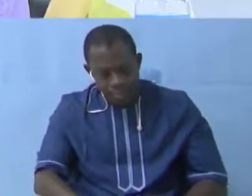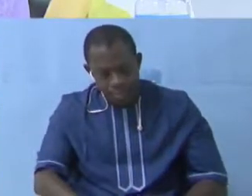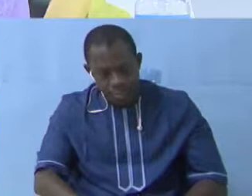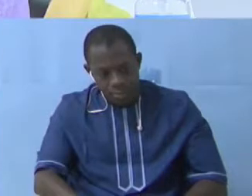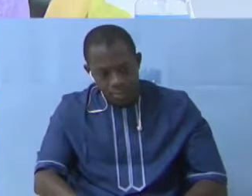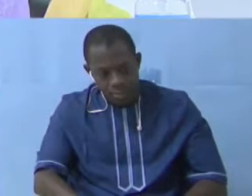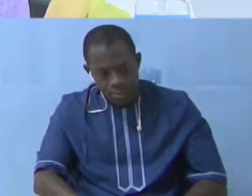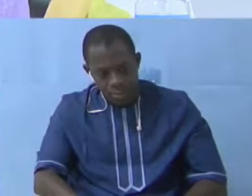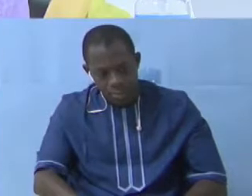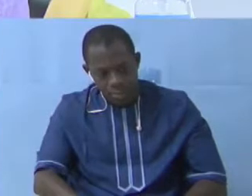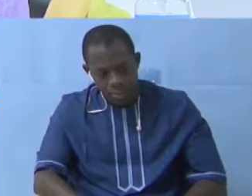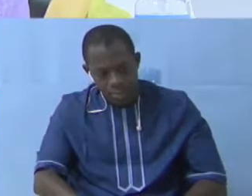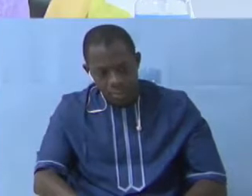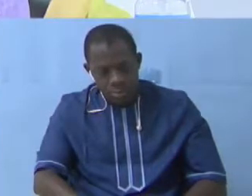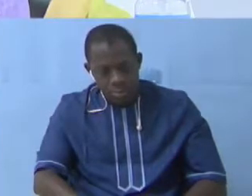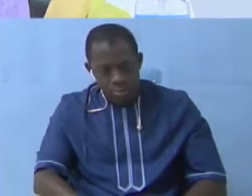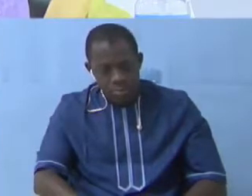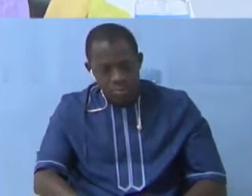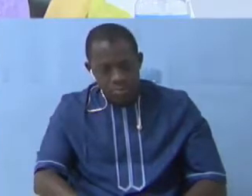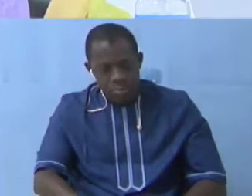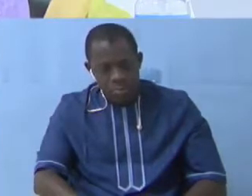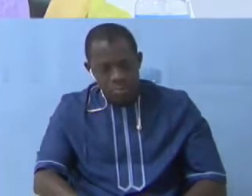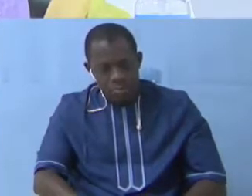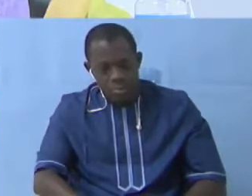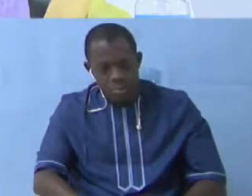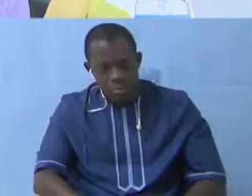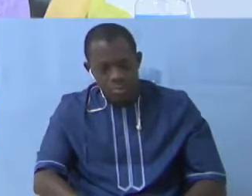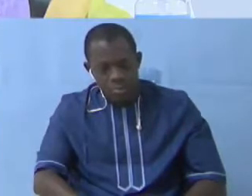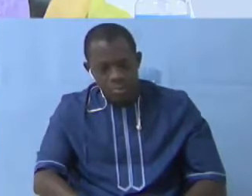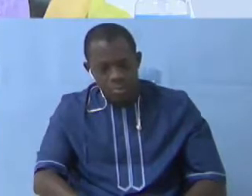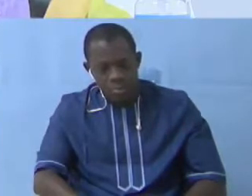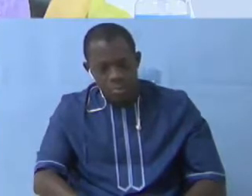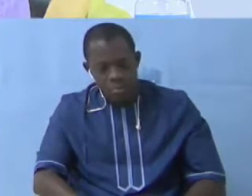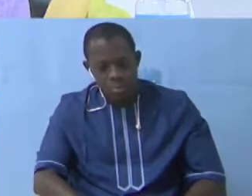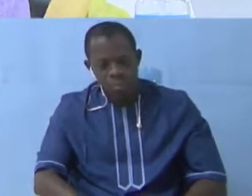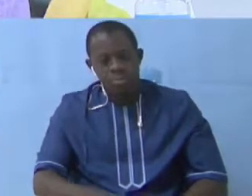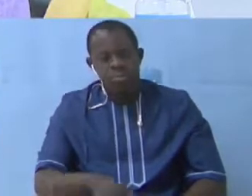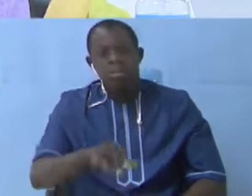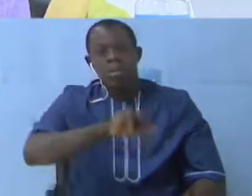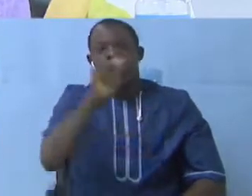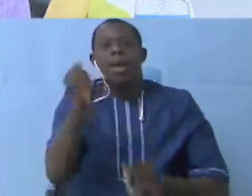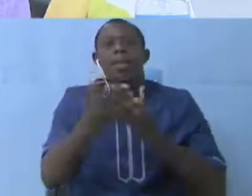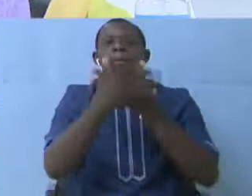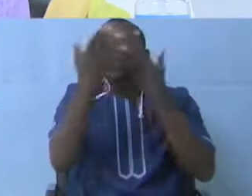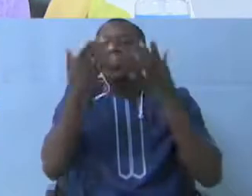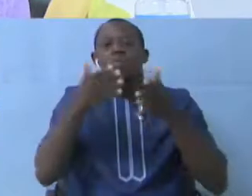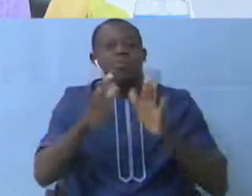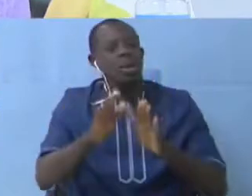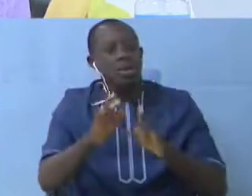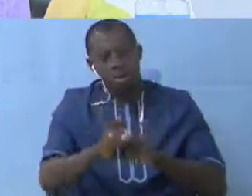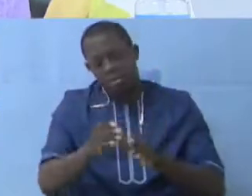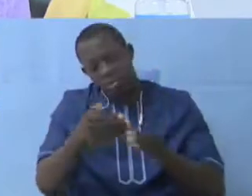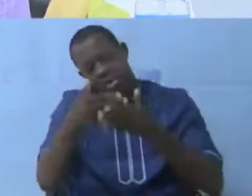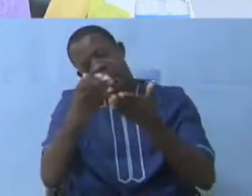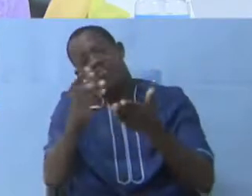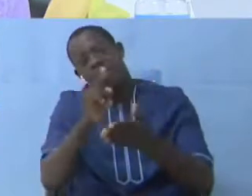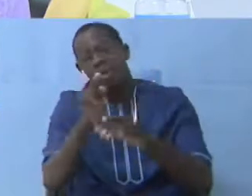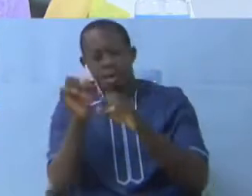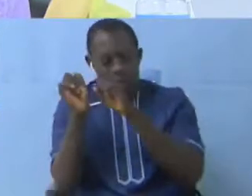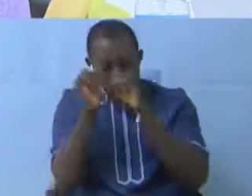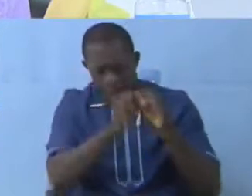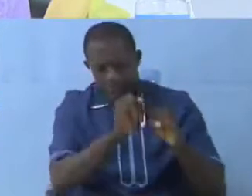ne daal dana neex ci ngir nag gis ne Gambien yenn yi duñ sonn. And in many cases they granted them refugee status. te tamit ci